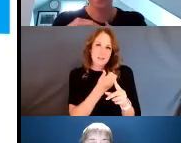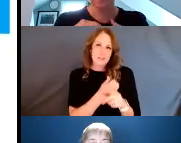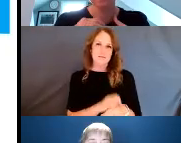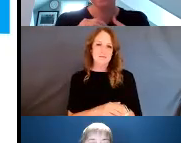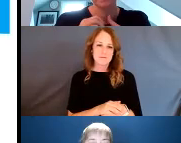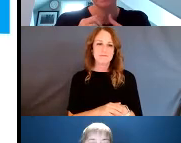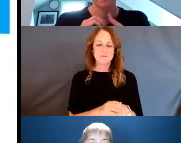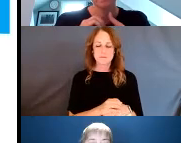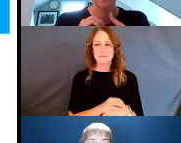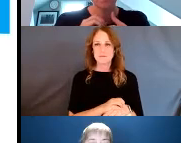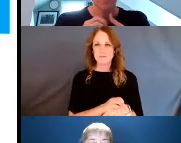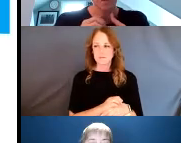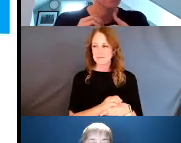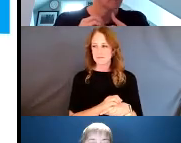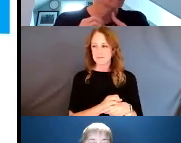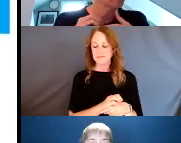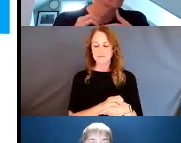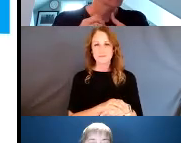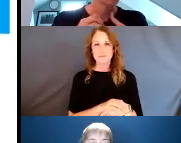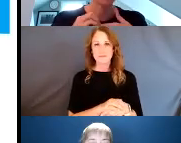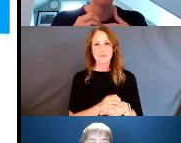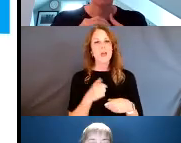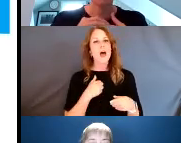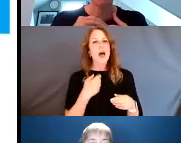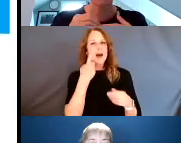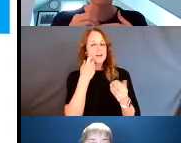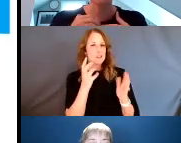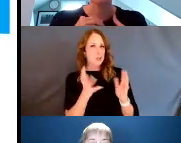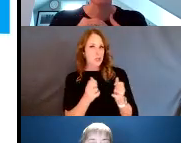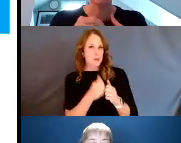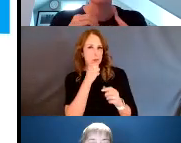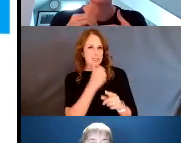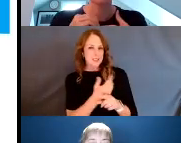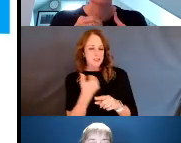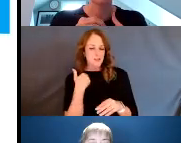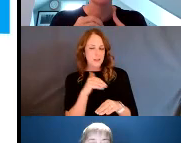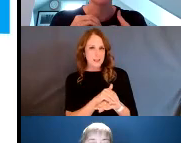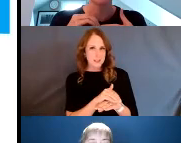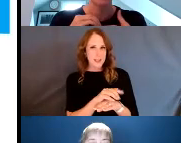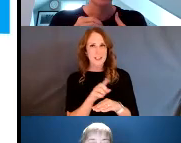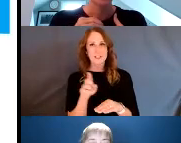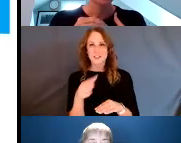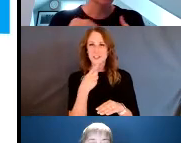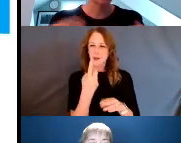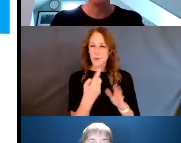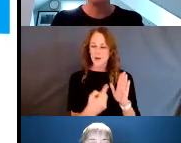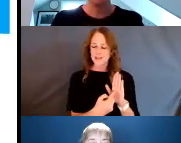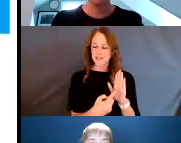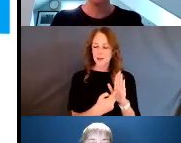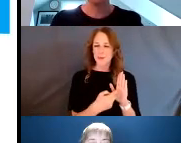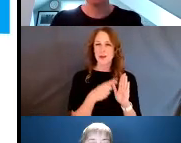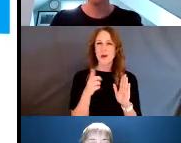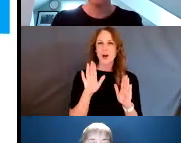Great Yeah. example. Yeah. I was talking to my sister last night and she gave an example here. She had a